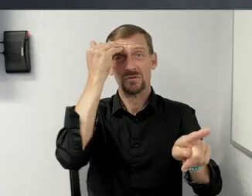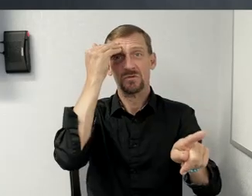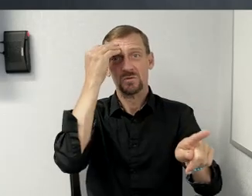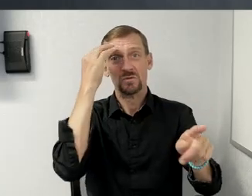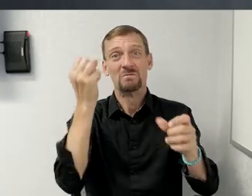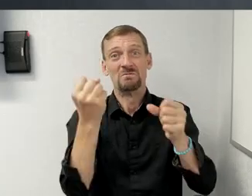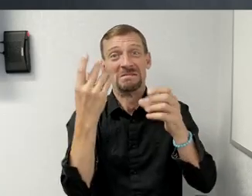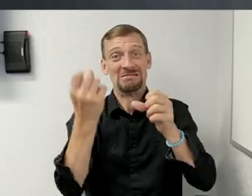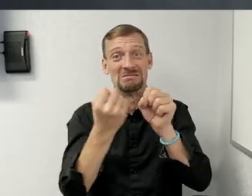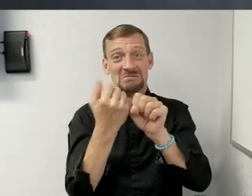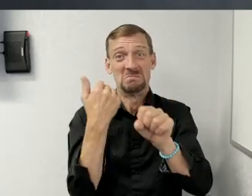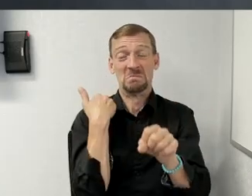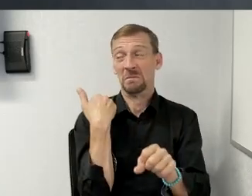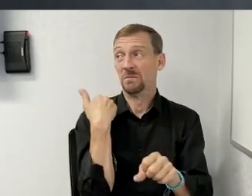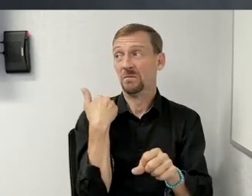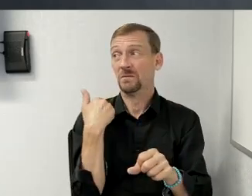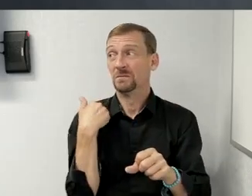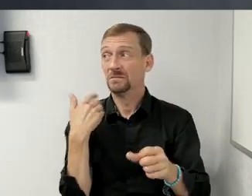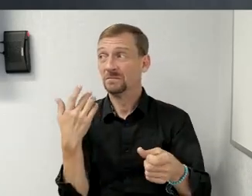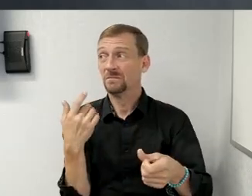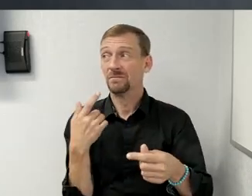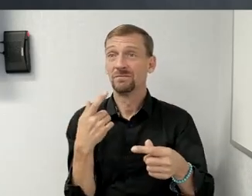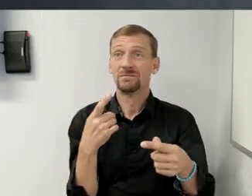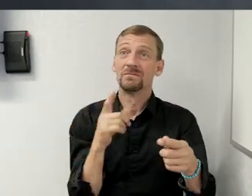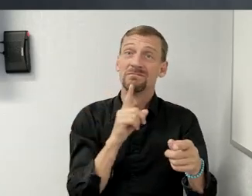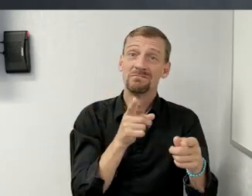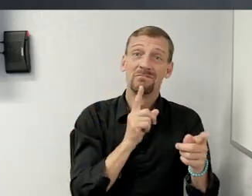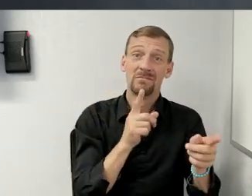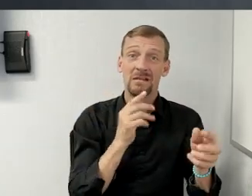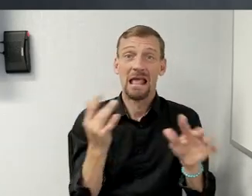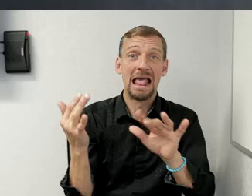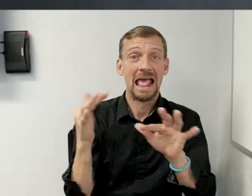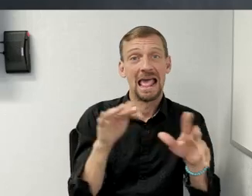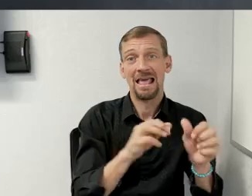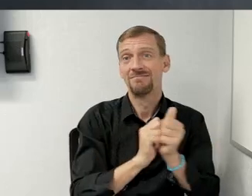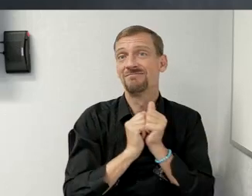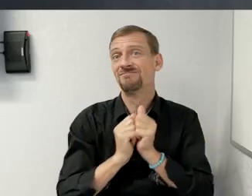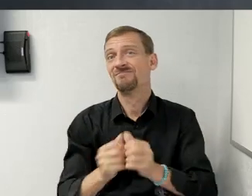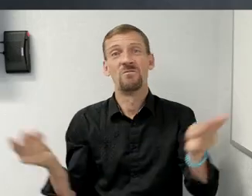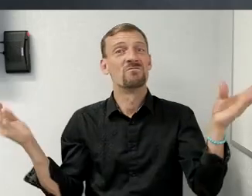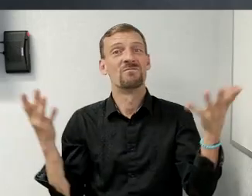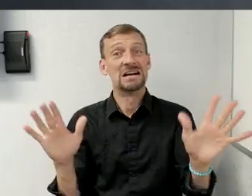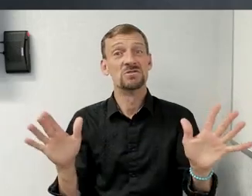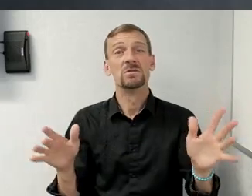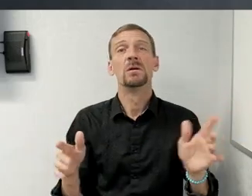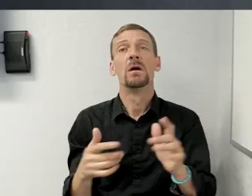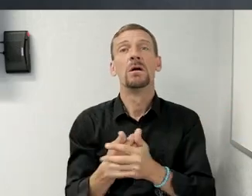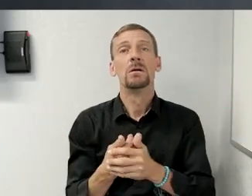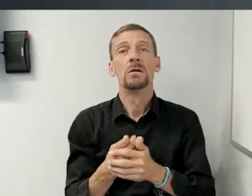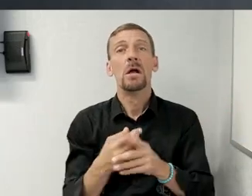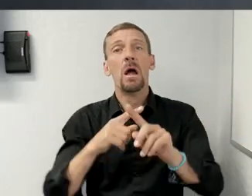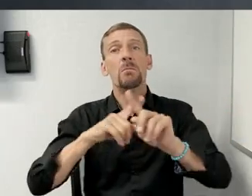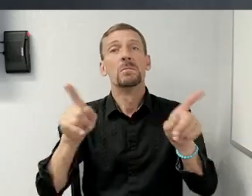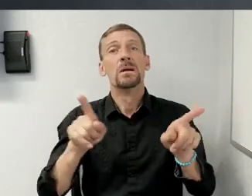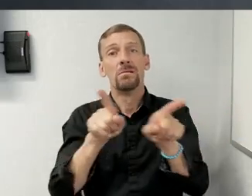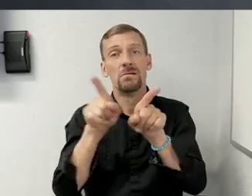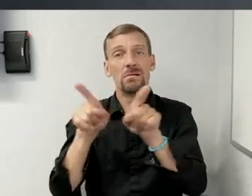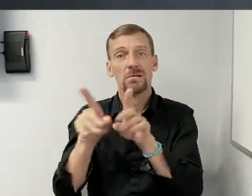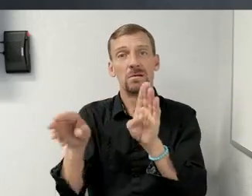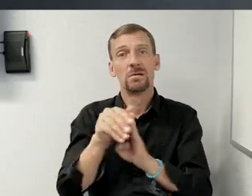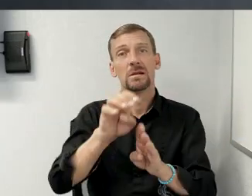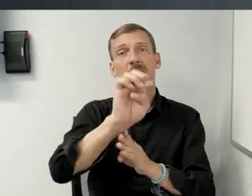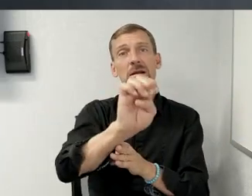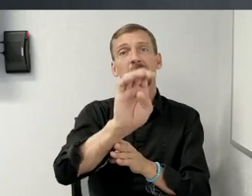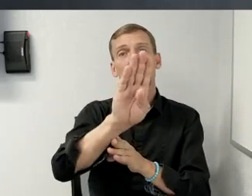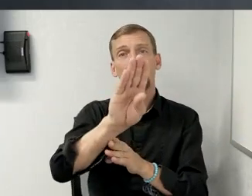of years ago. It kind of came and went, and also Ebola